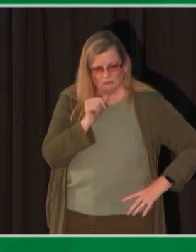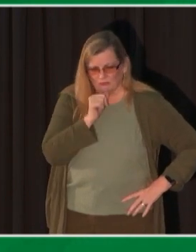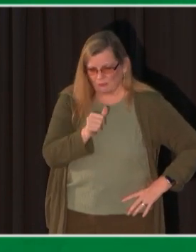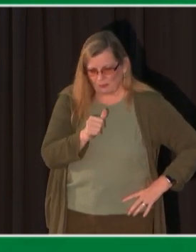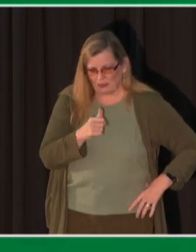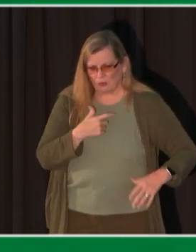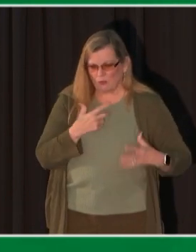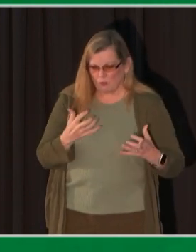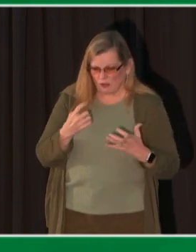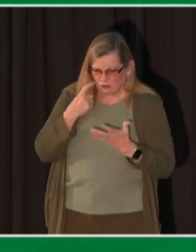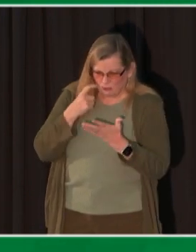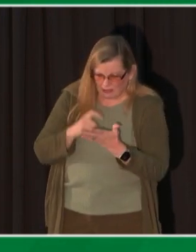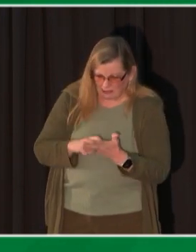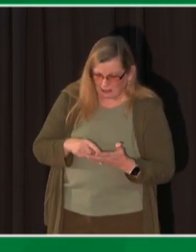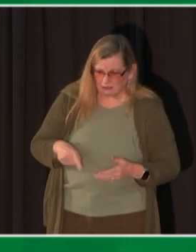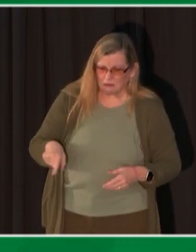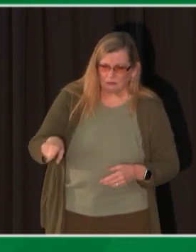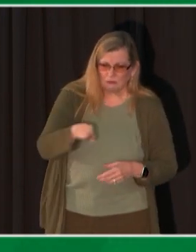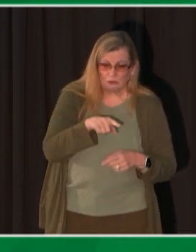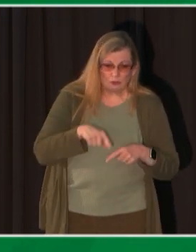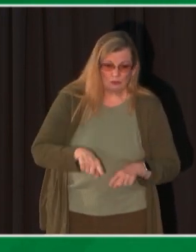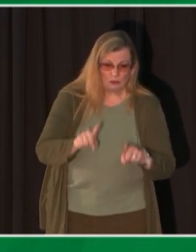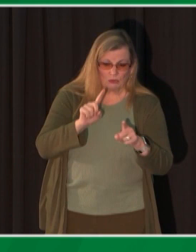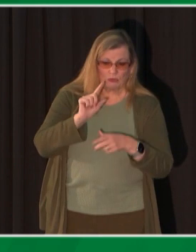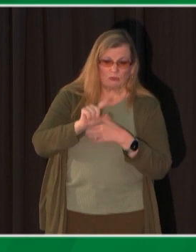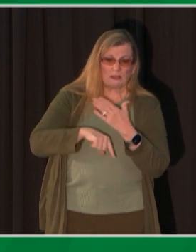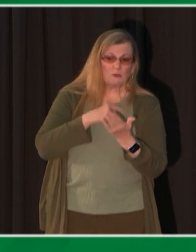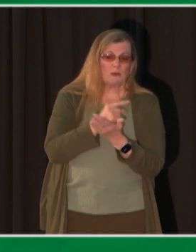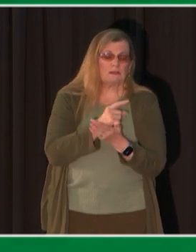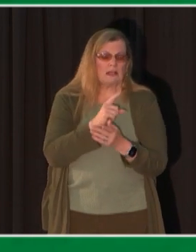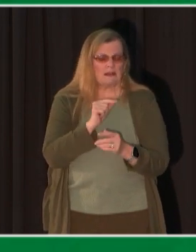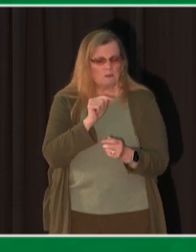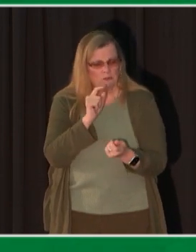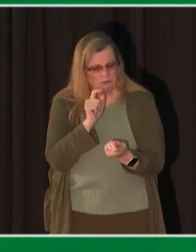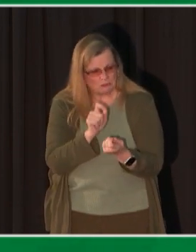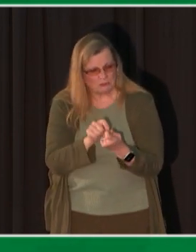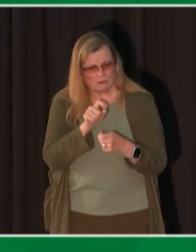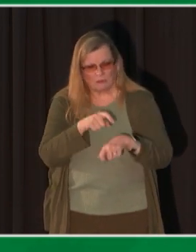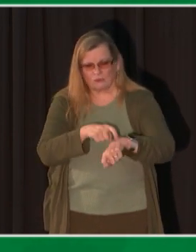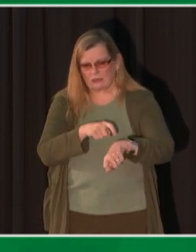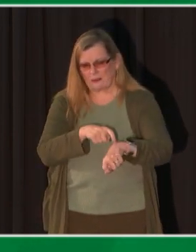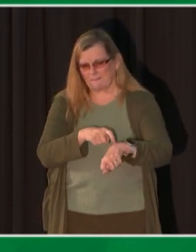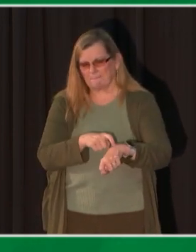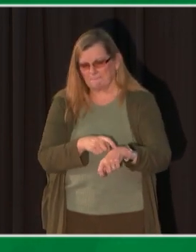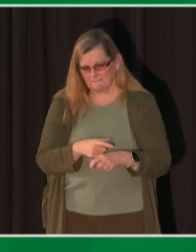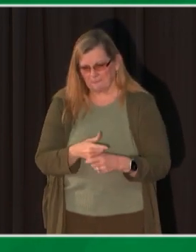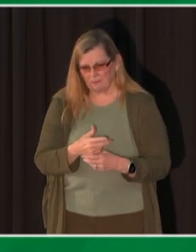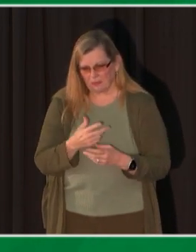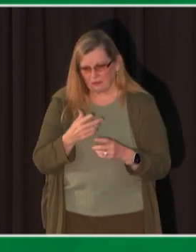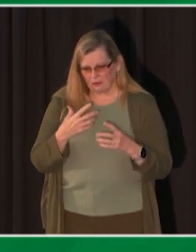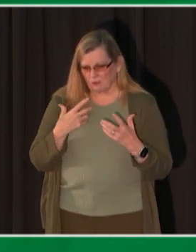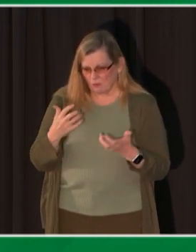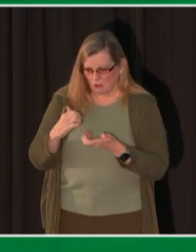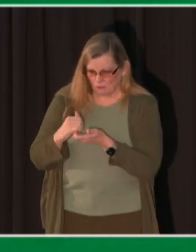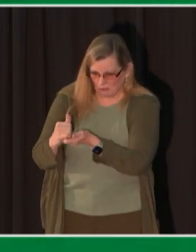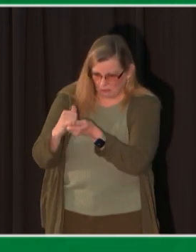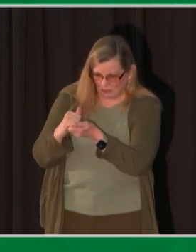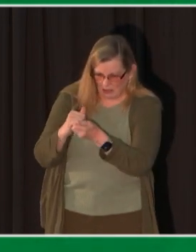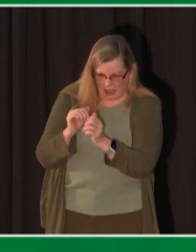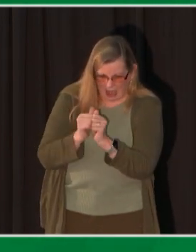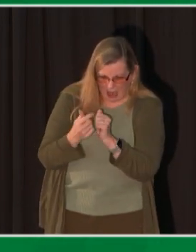graduations at the appropriate time. And so again, want to thank all our partners, our educators, and our families for supporting us during this time